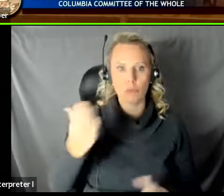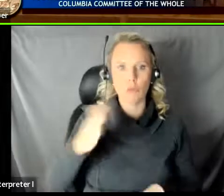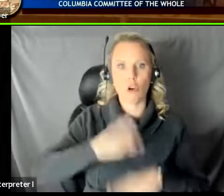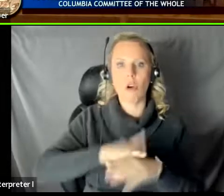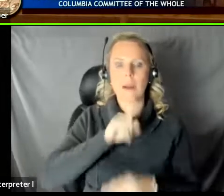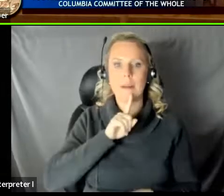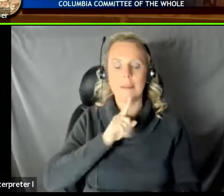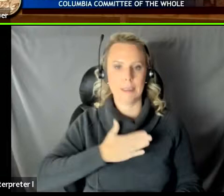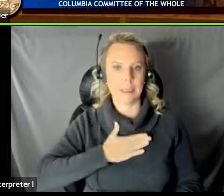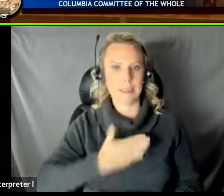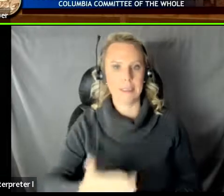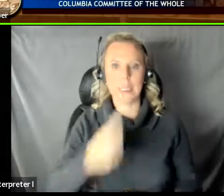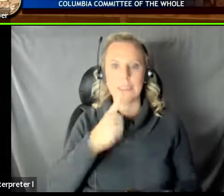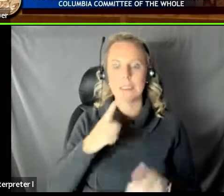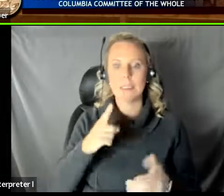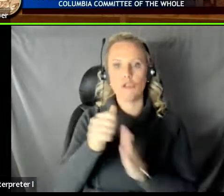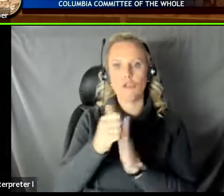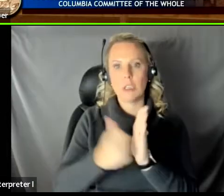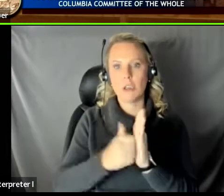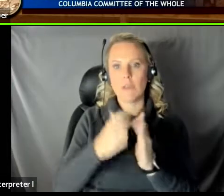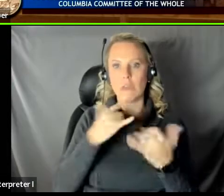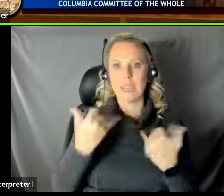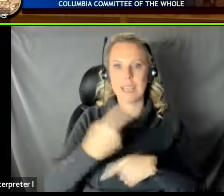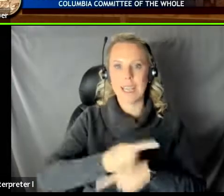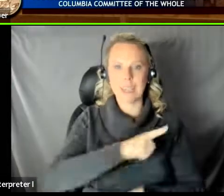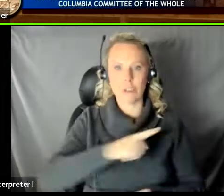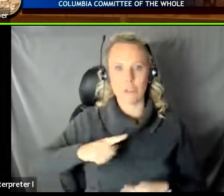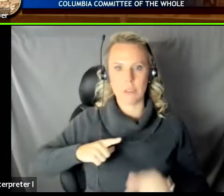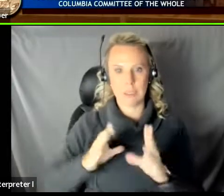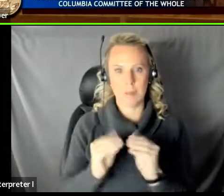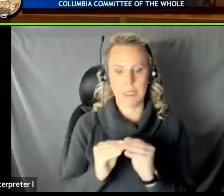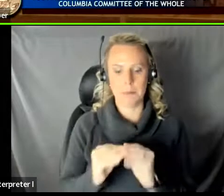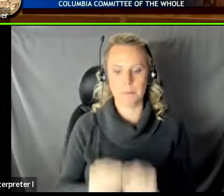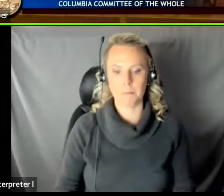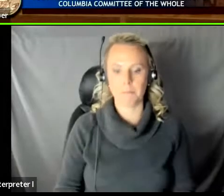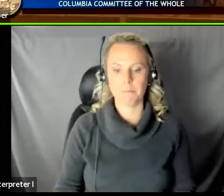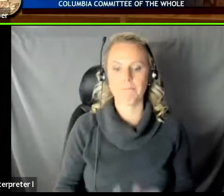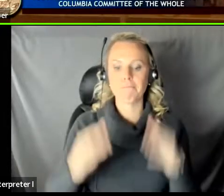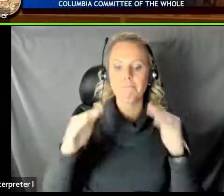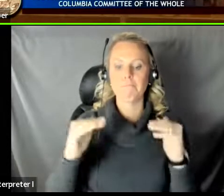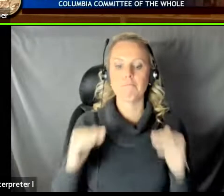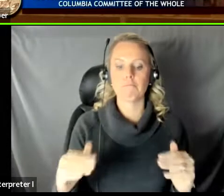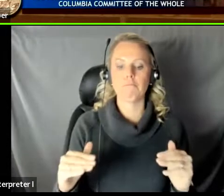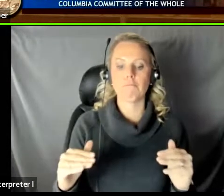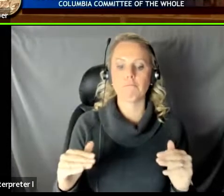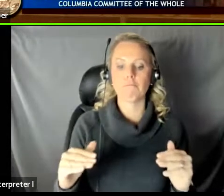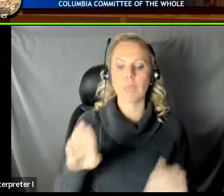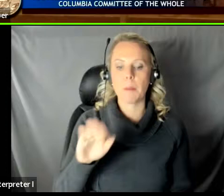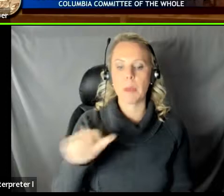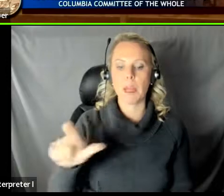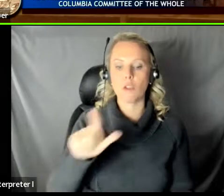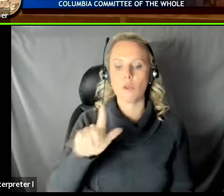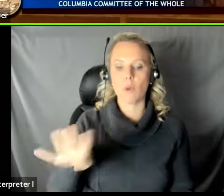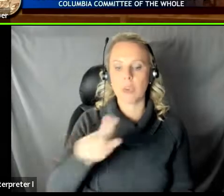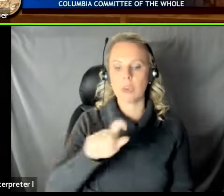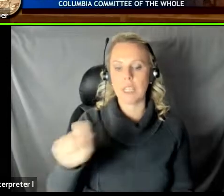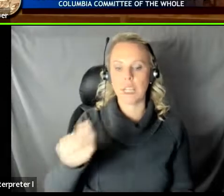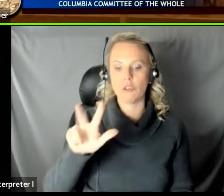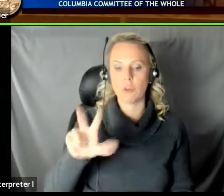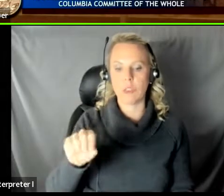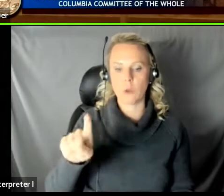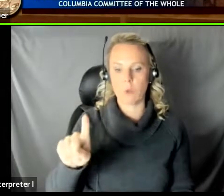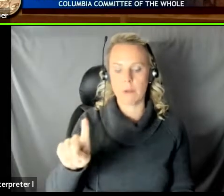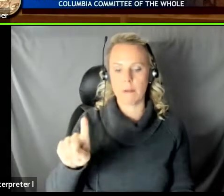consent agenda for today's additional legislative meeting. The next measure for markup is Bill